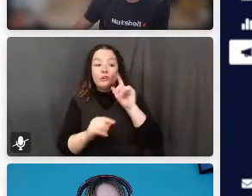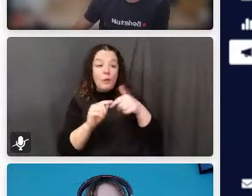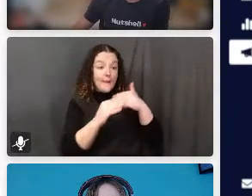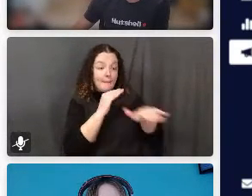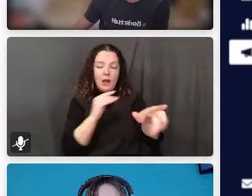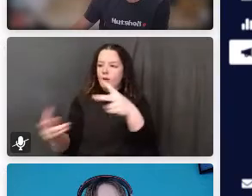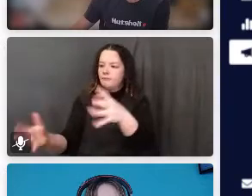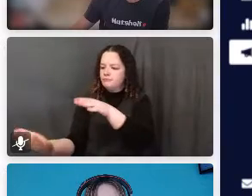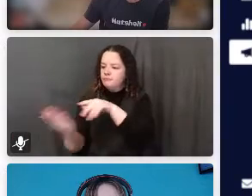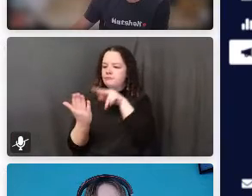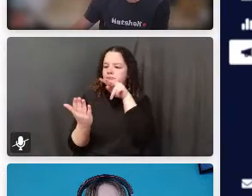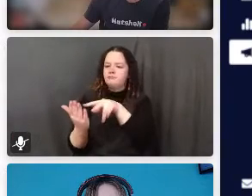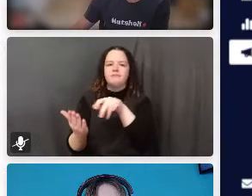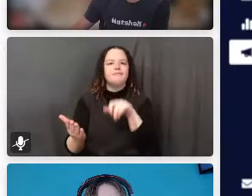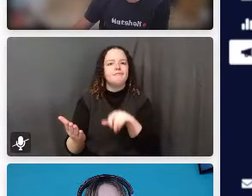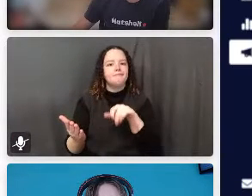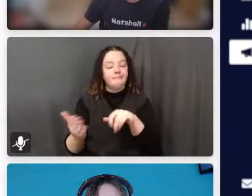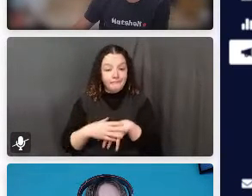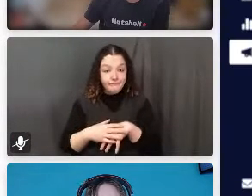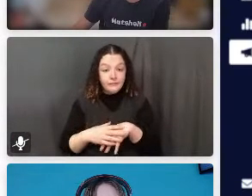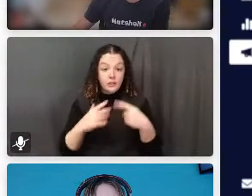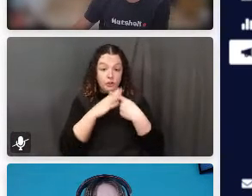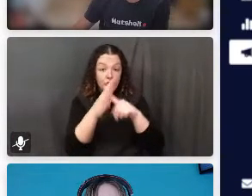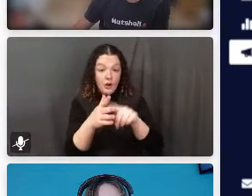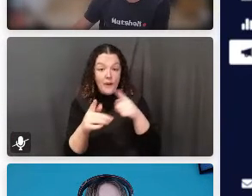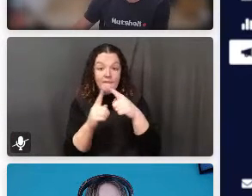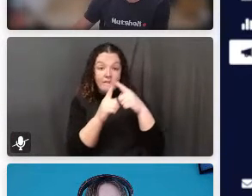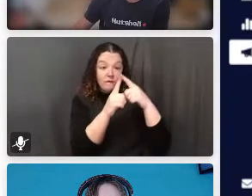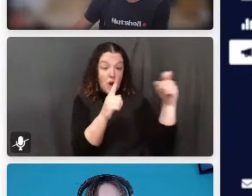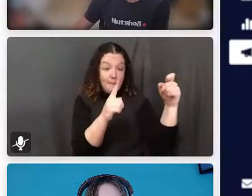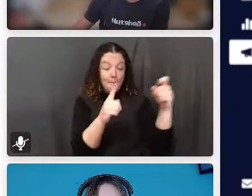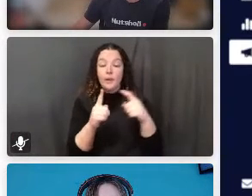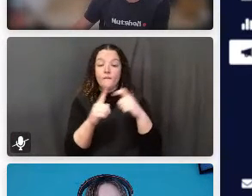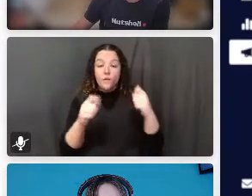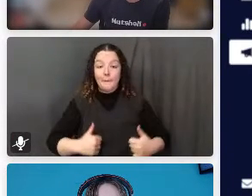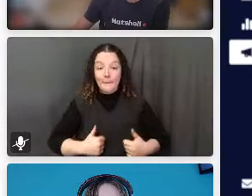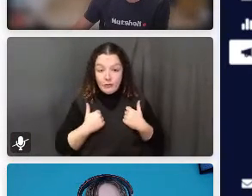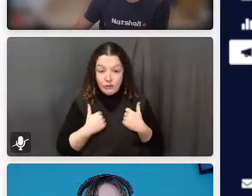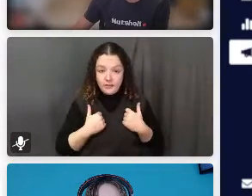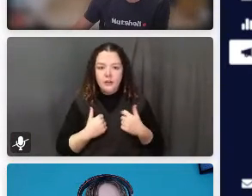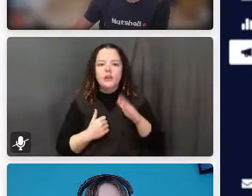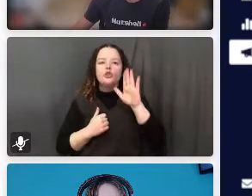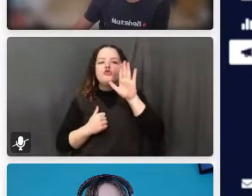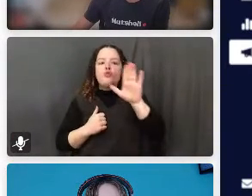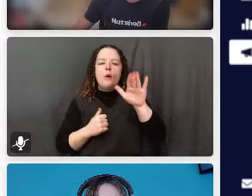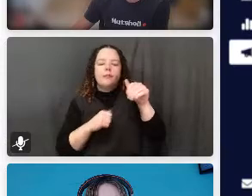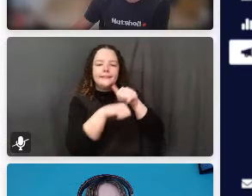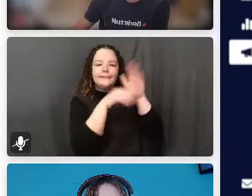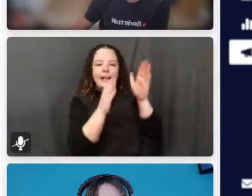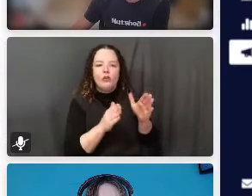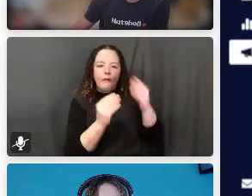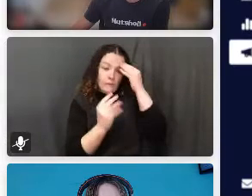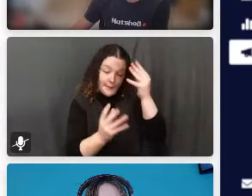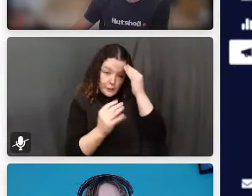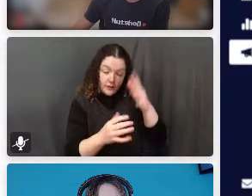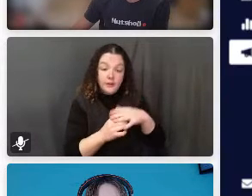So to start, you'll see here we have our from name and our from address. This is your sender information, and this appears before the